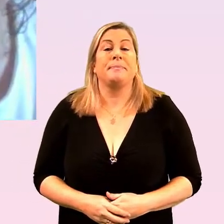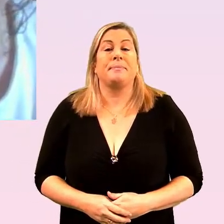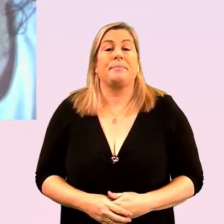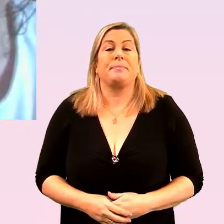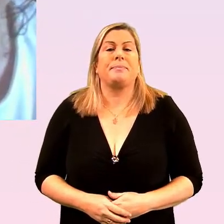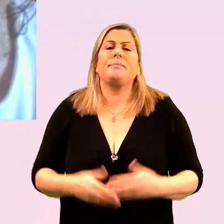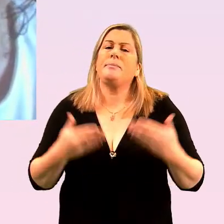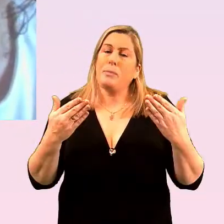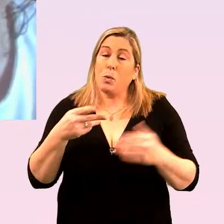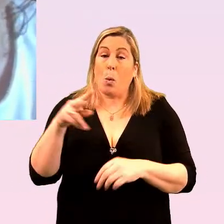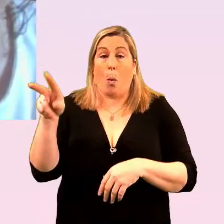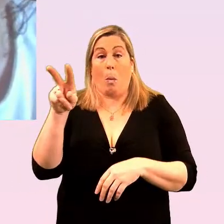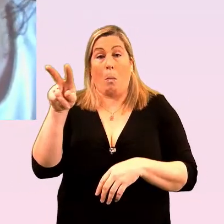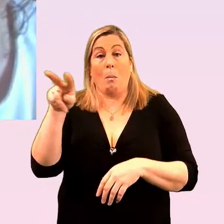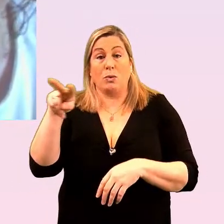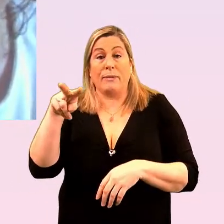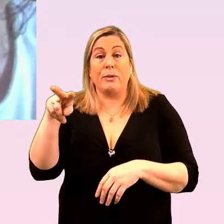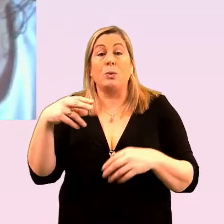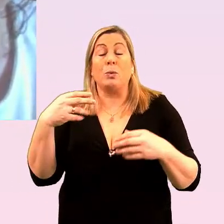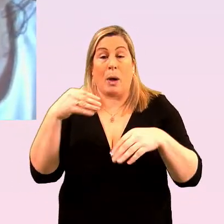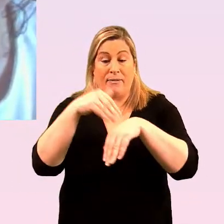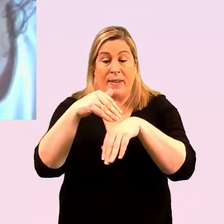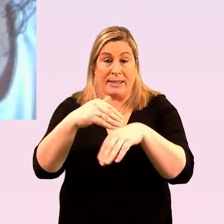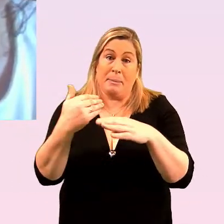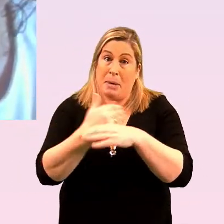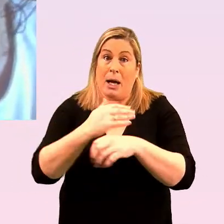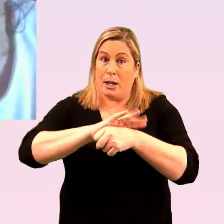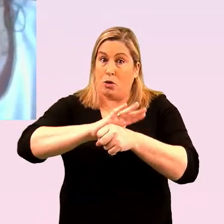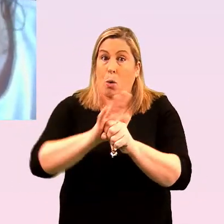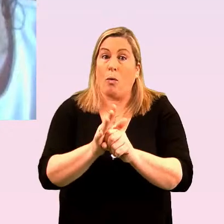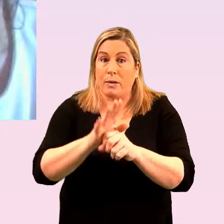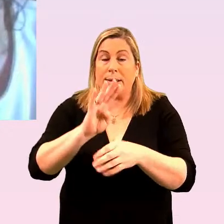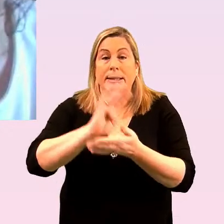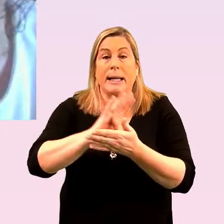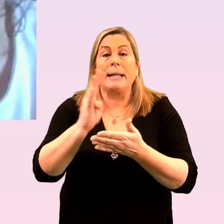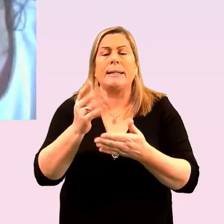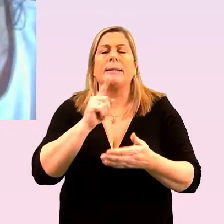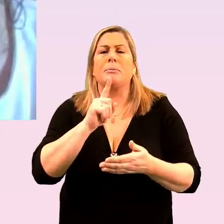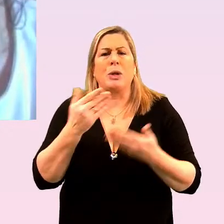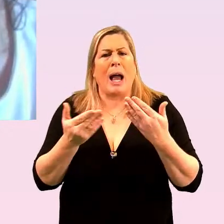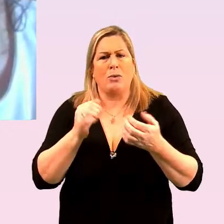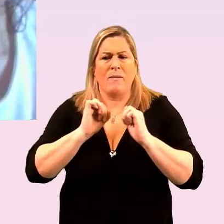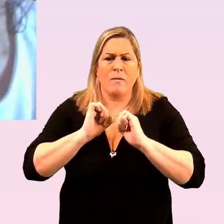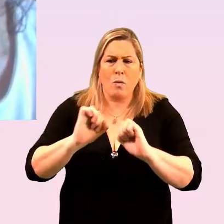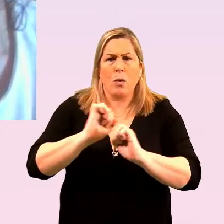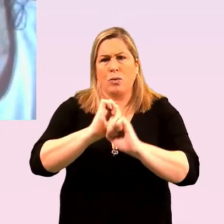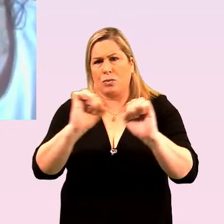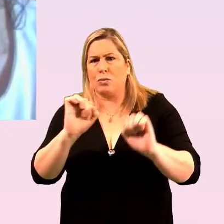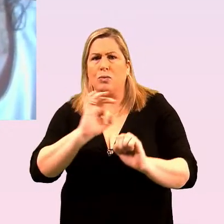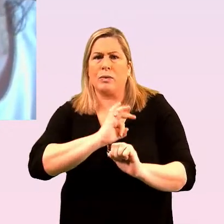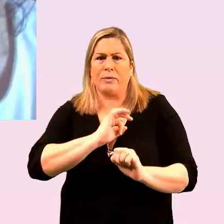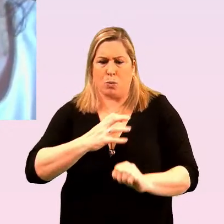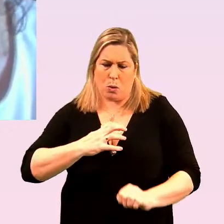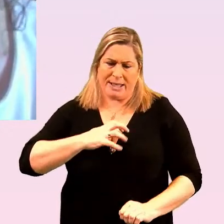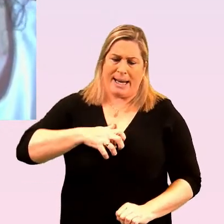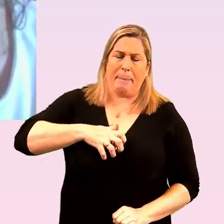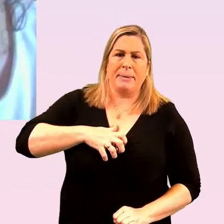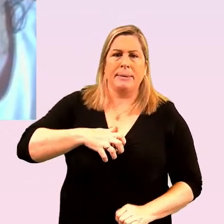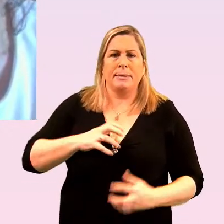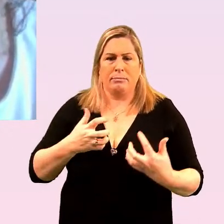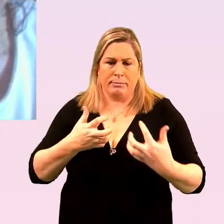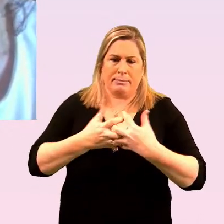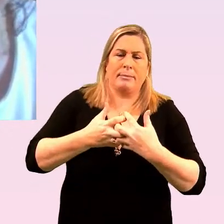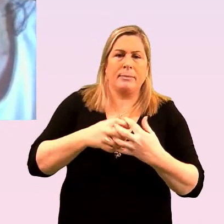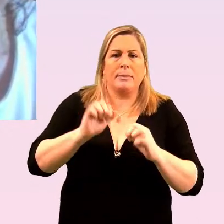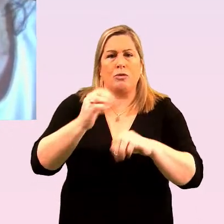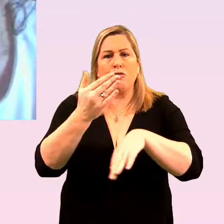So both of you will have both been affected by COVID-19. How has it forced you to adapt to how has COVID forced you to adapt